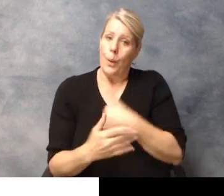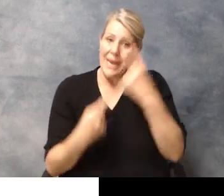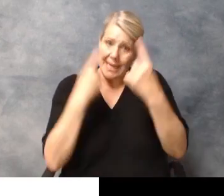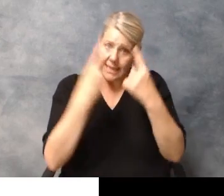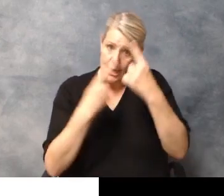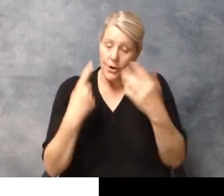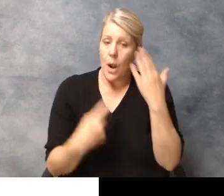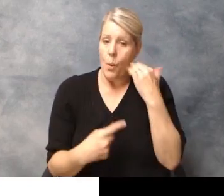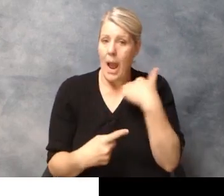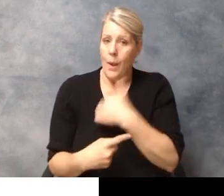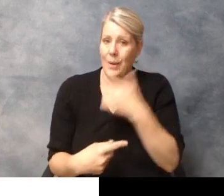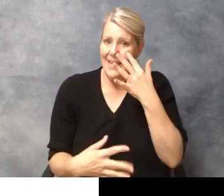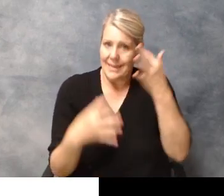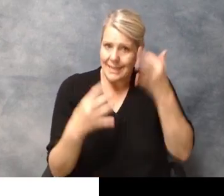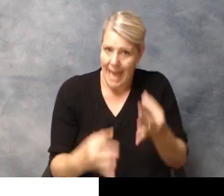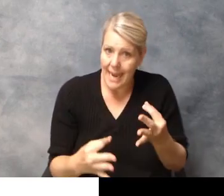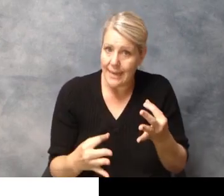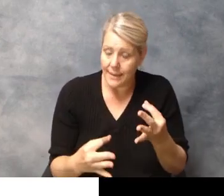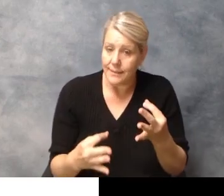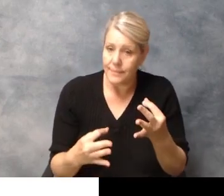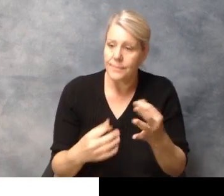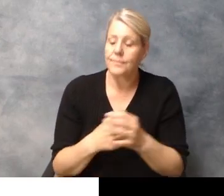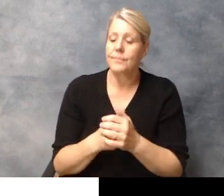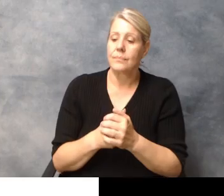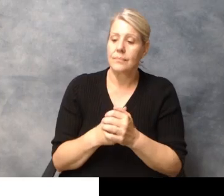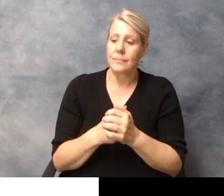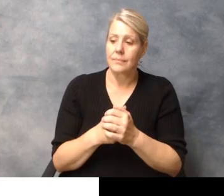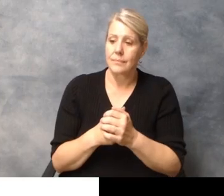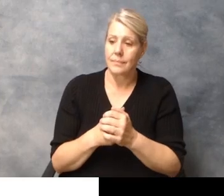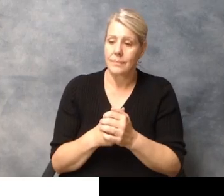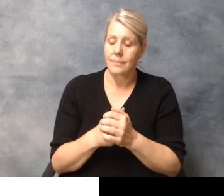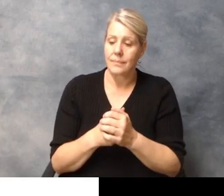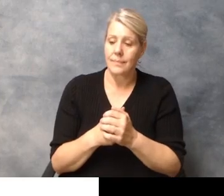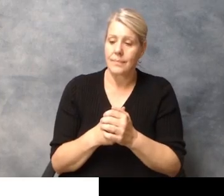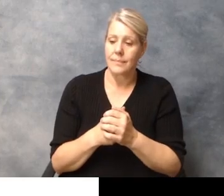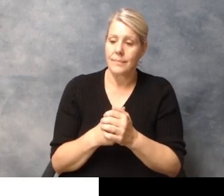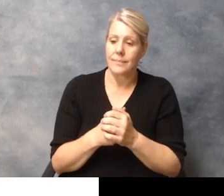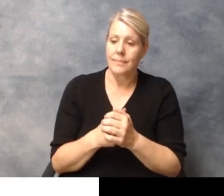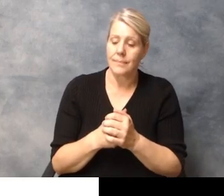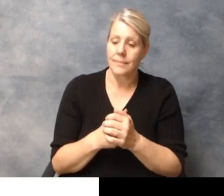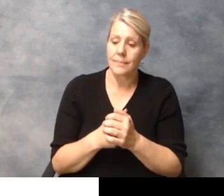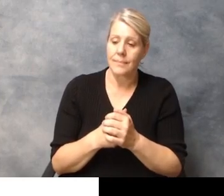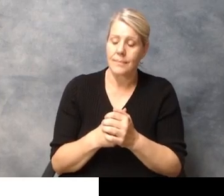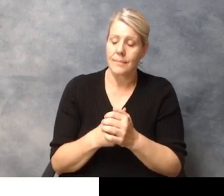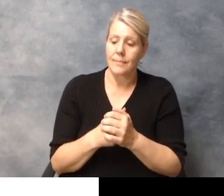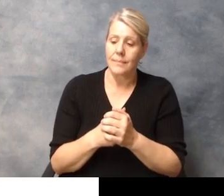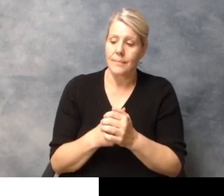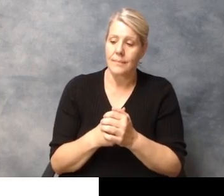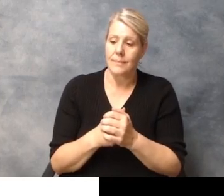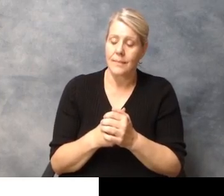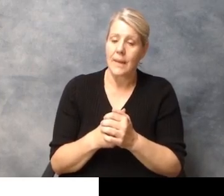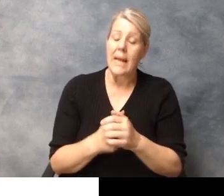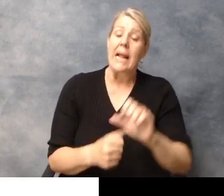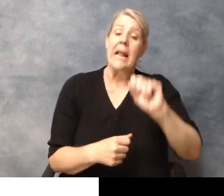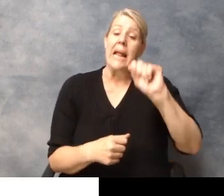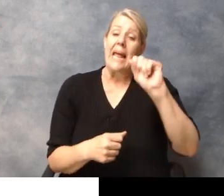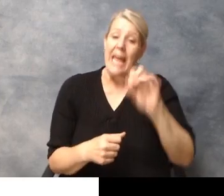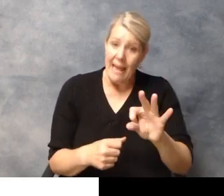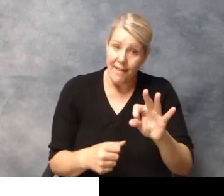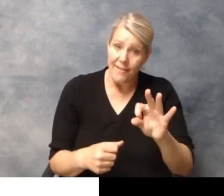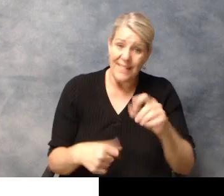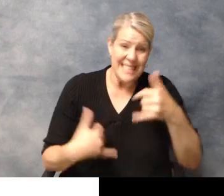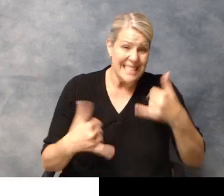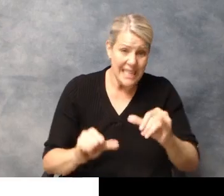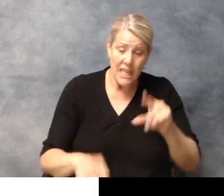of other factors relevant to the district's proposal or refusal. Should the dispute continue after